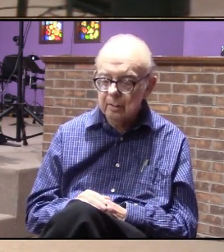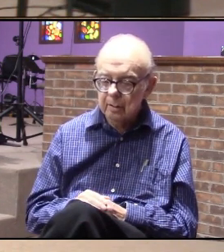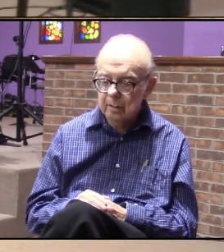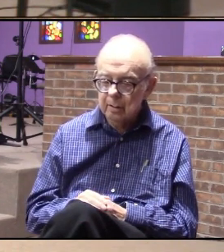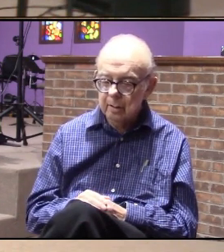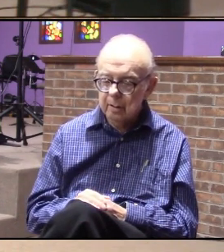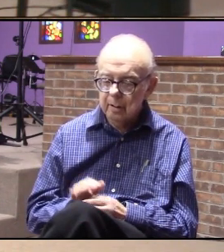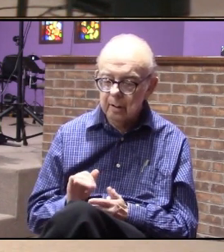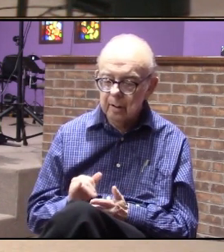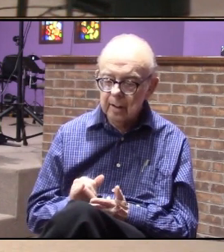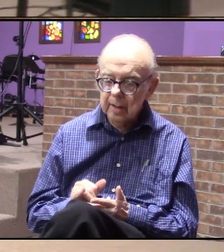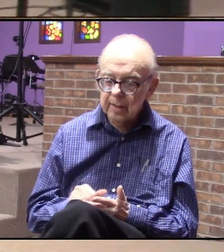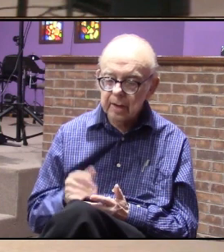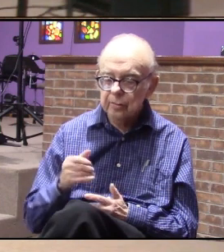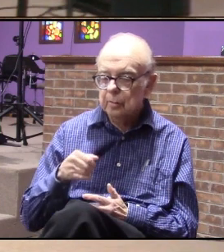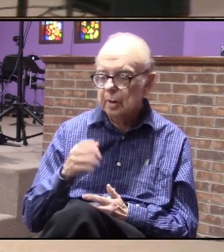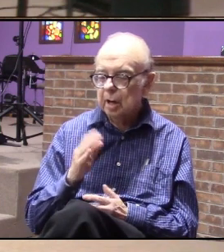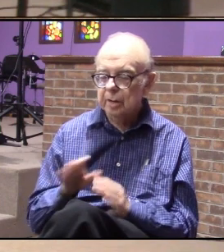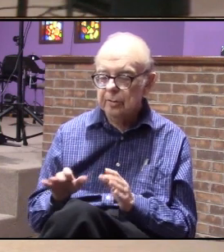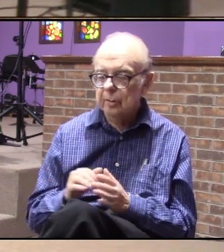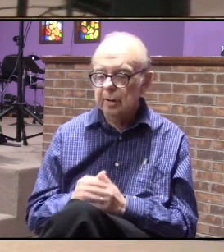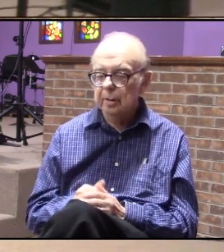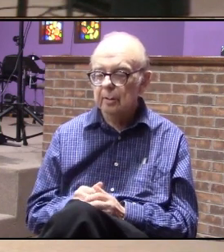And that's what he's doing.